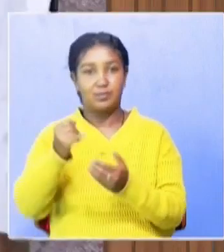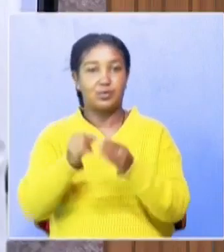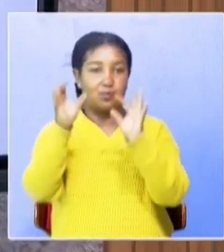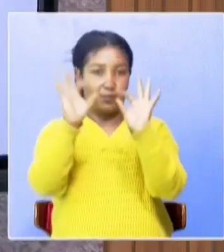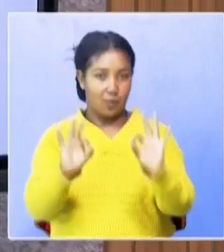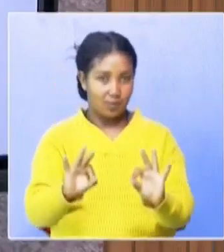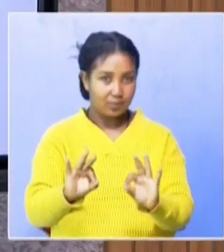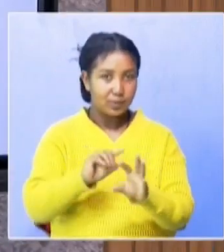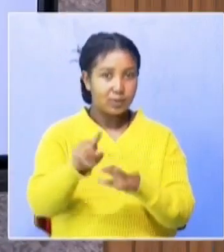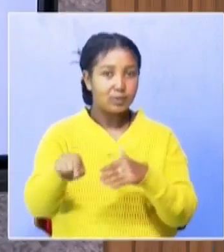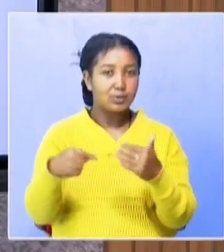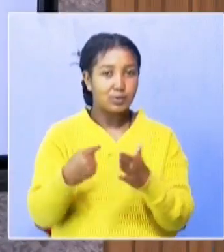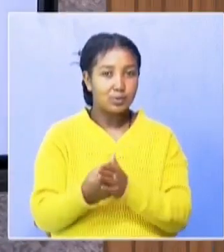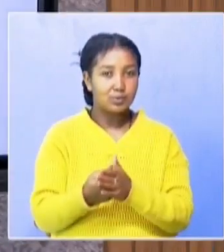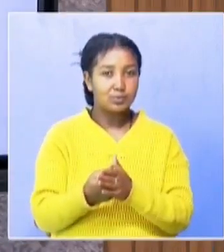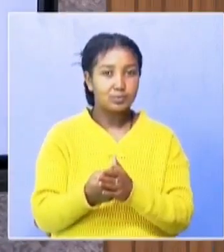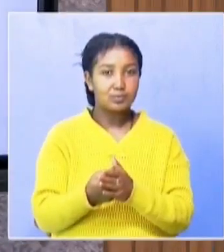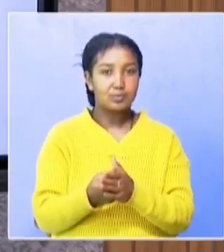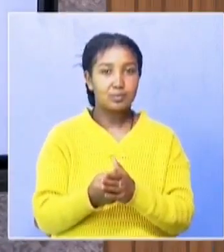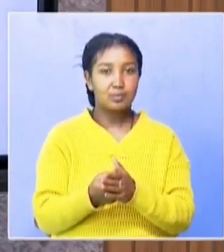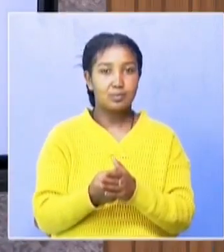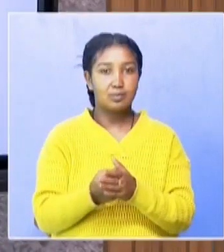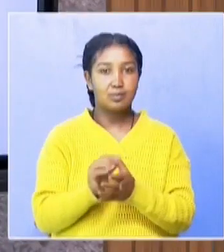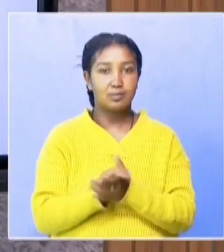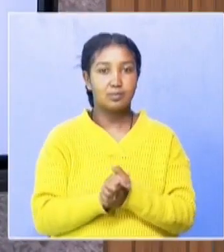form. So what about this?